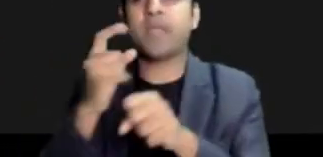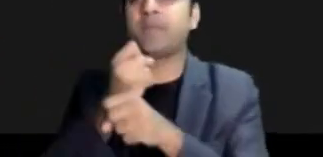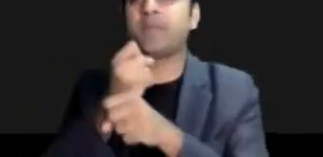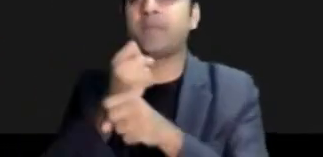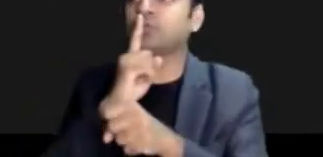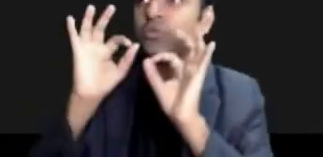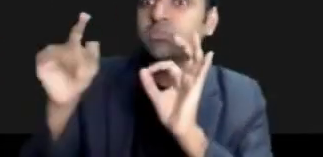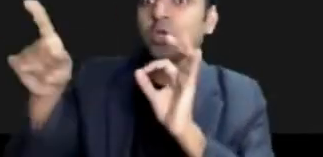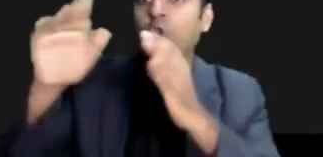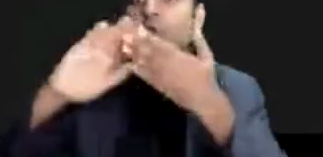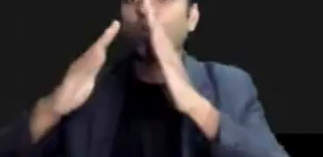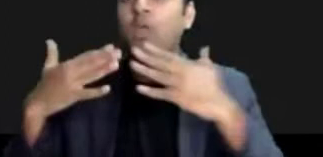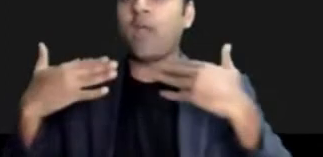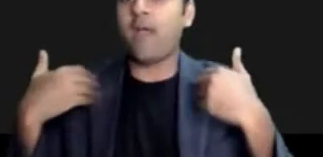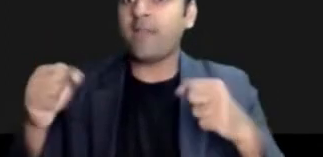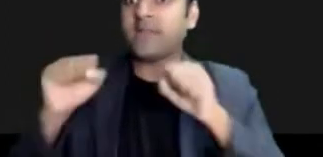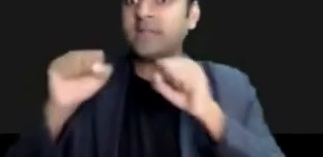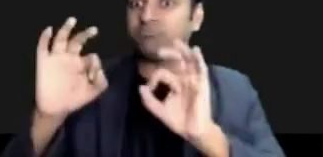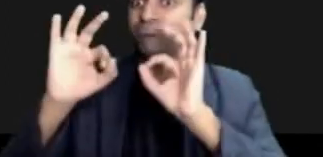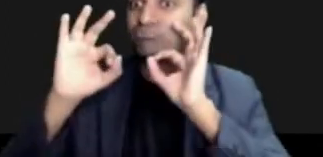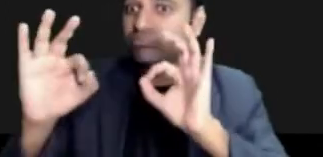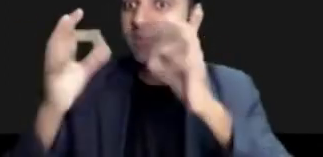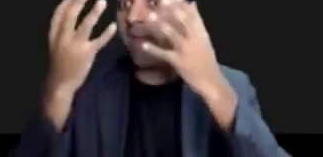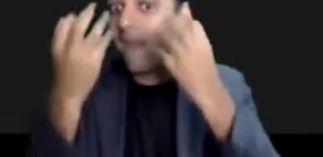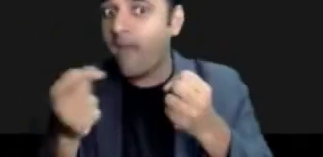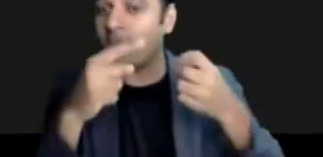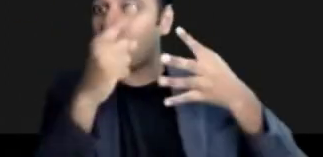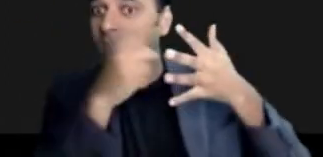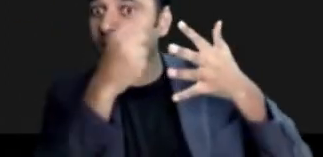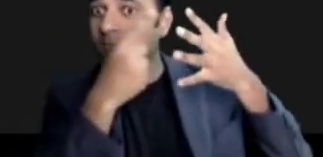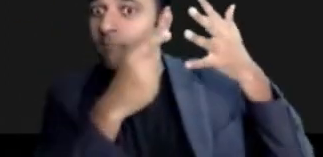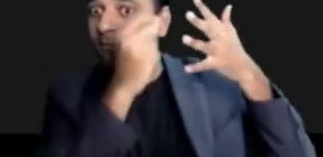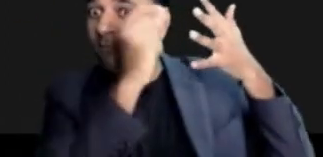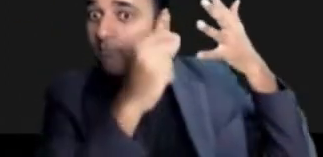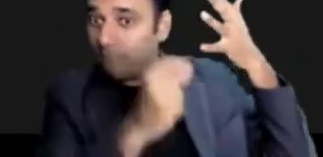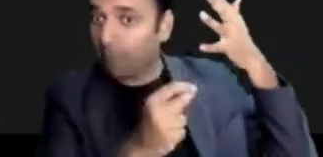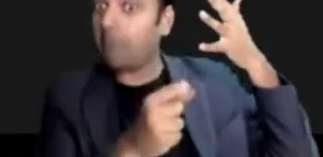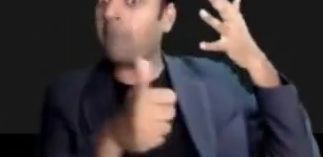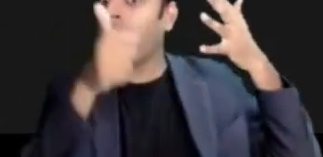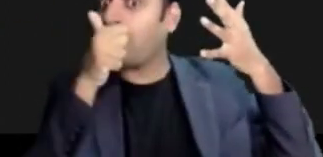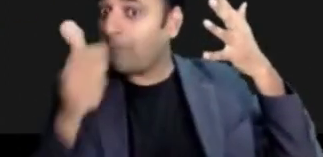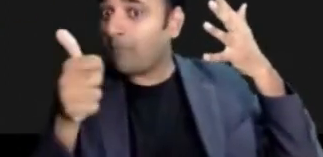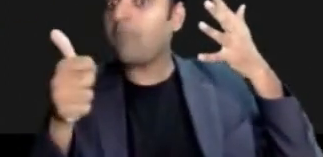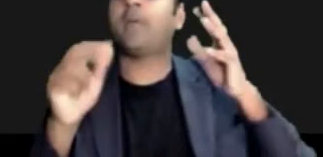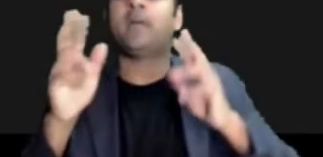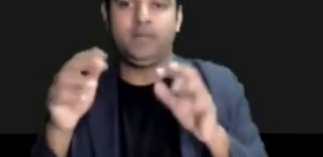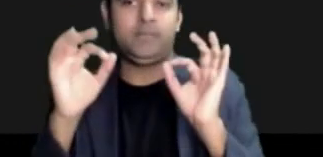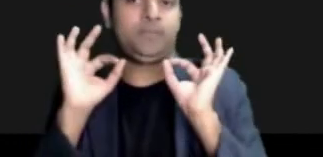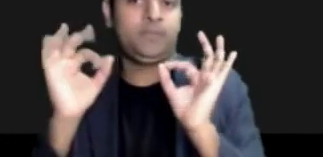it's not as common, because I think the responsiveness has still been a very big